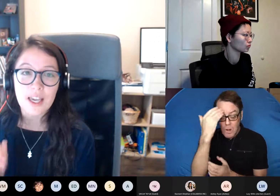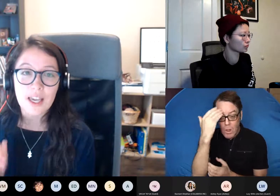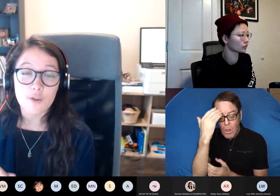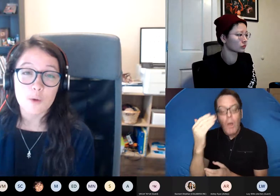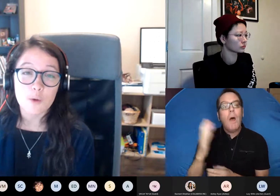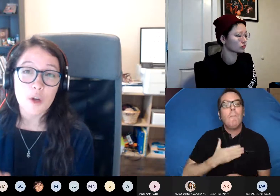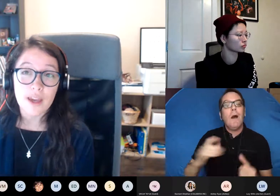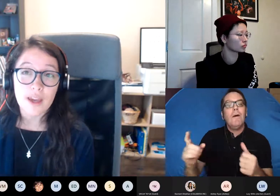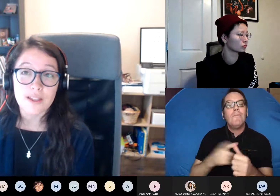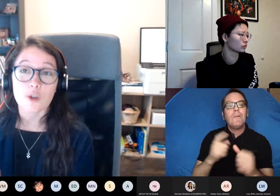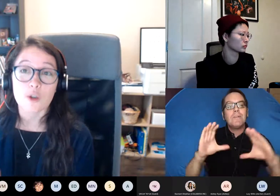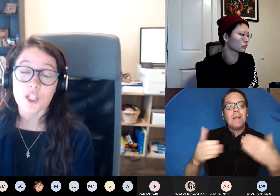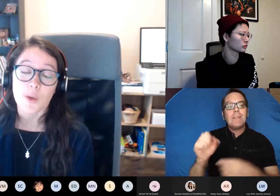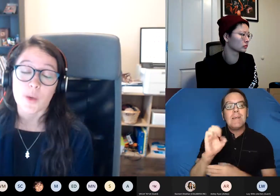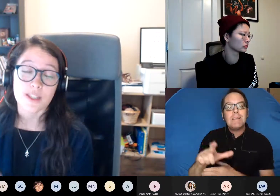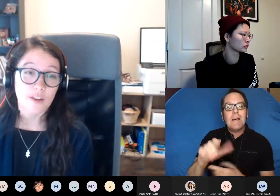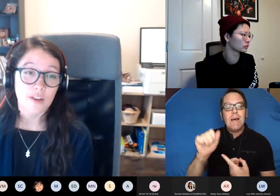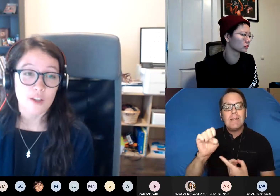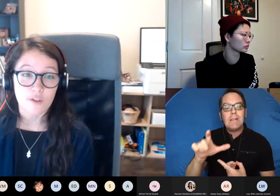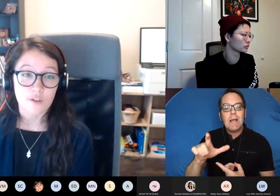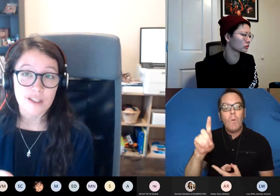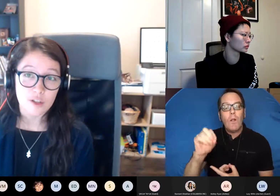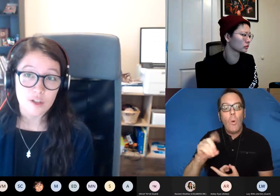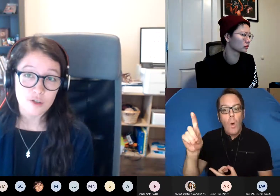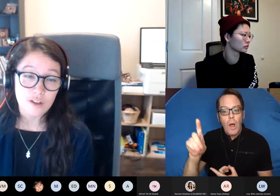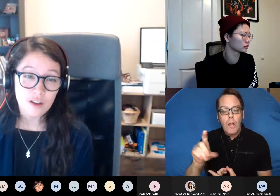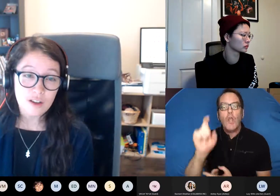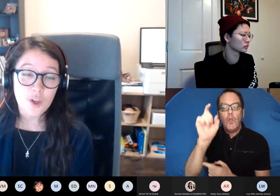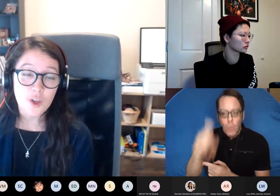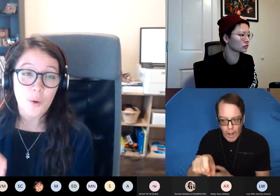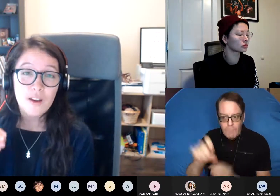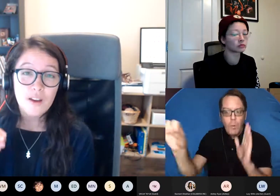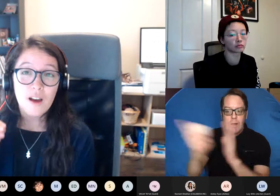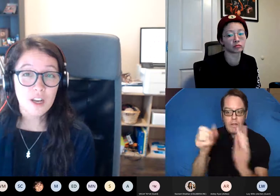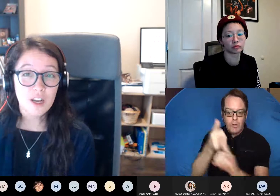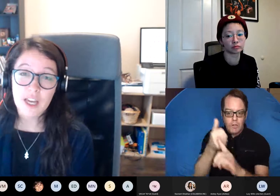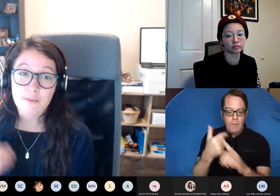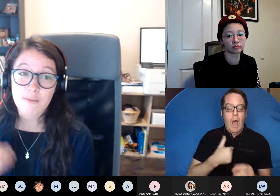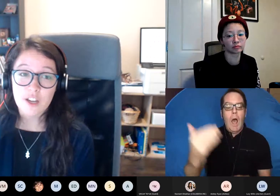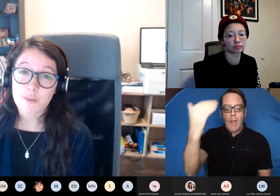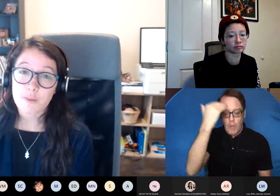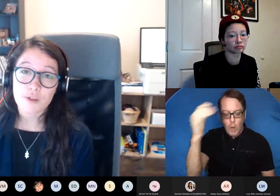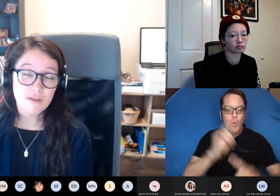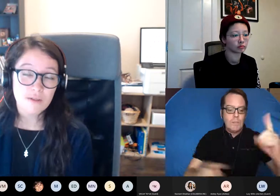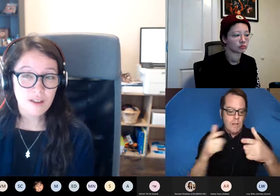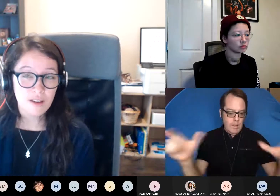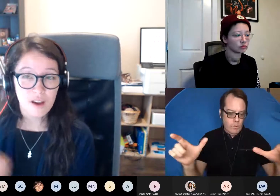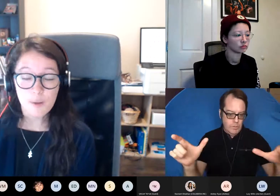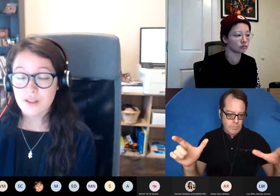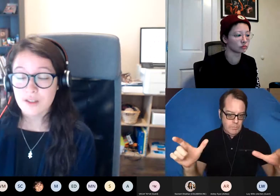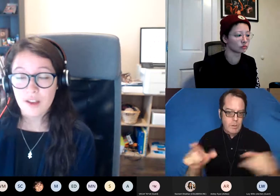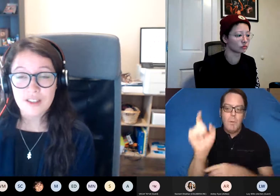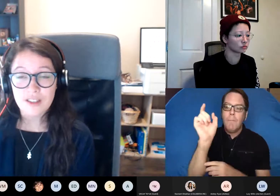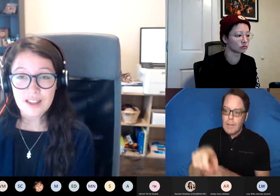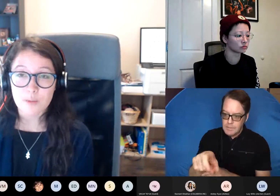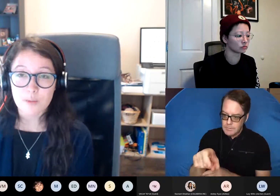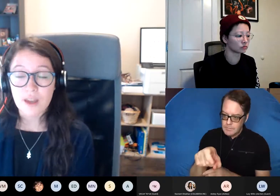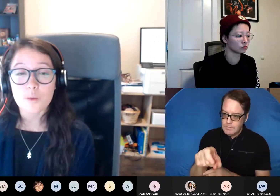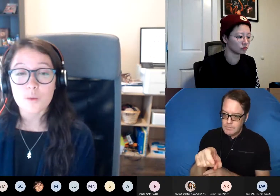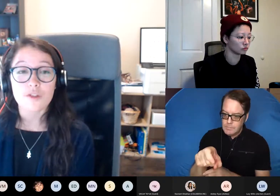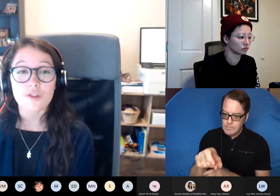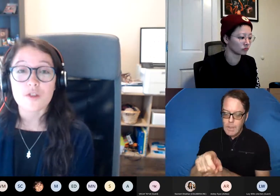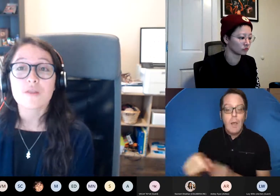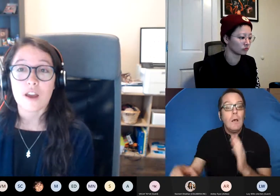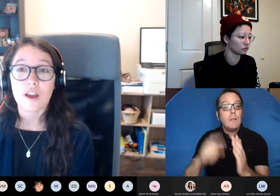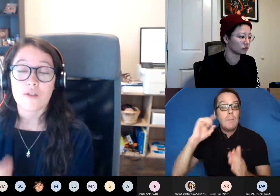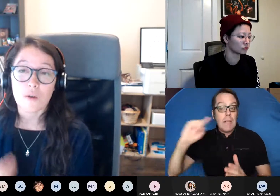is if you know ASL, you need to identify yourself as such. So a lot of the time deaf people or signers in a